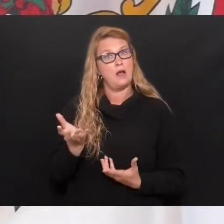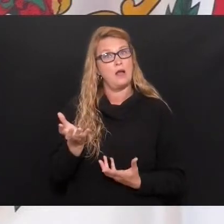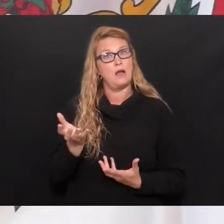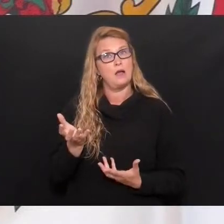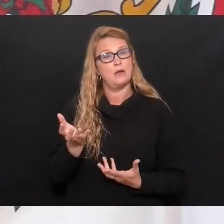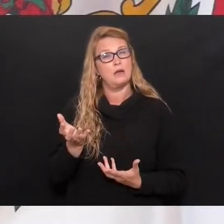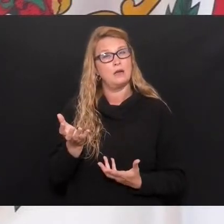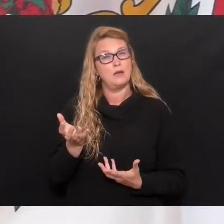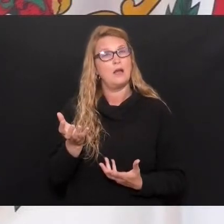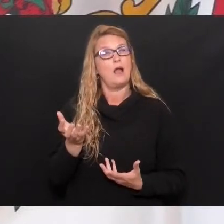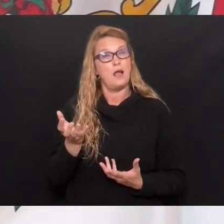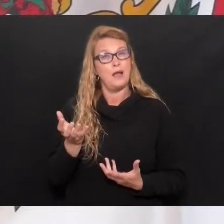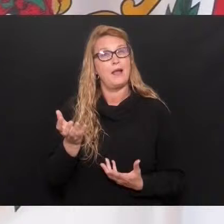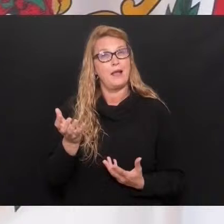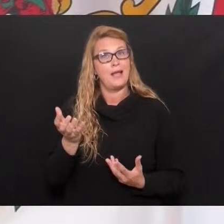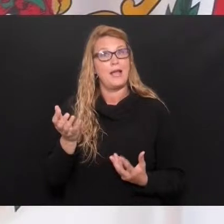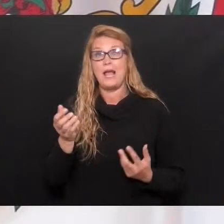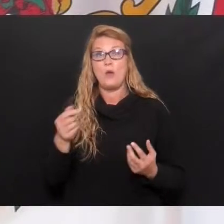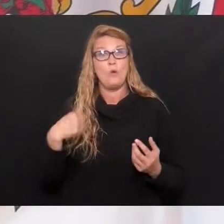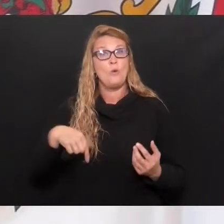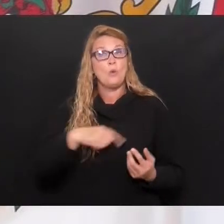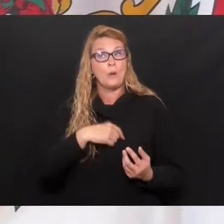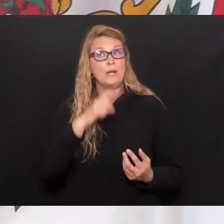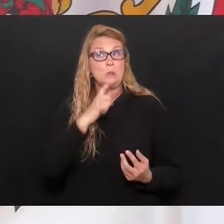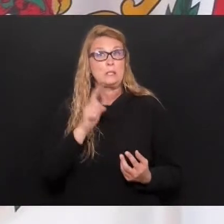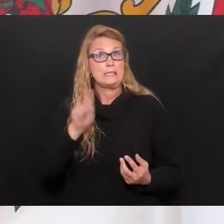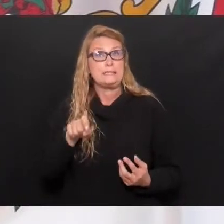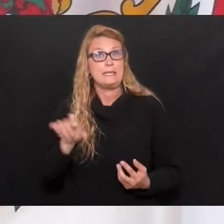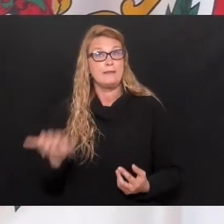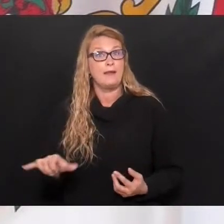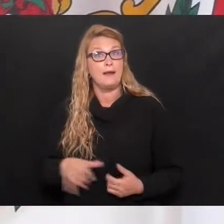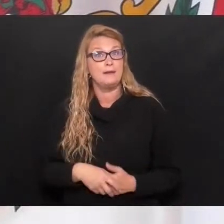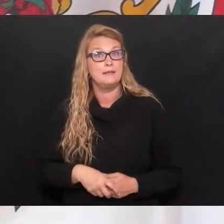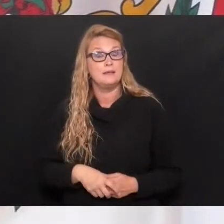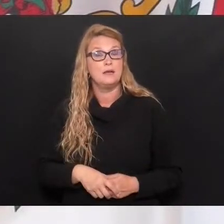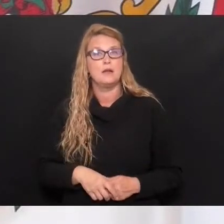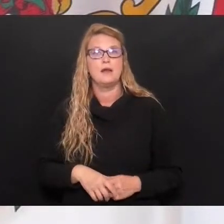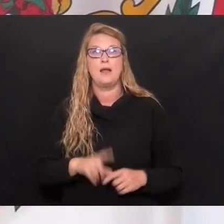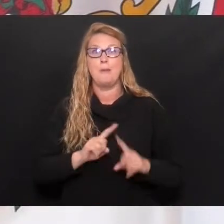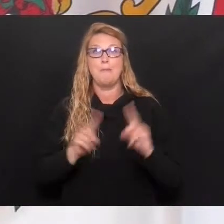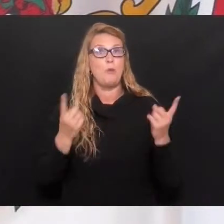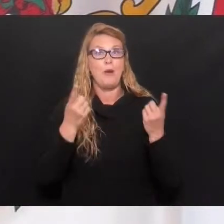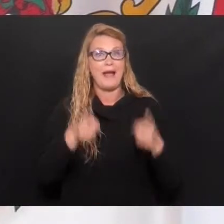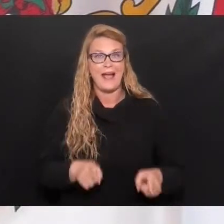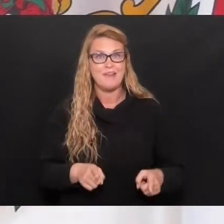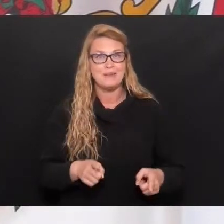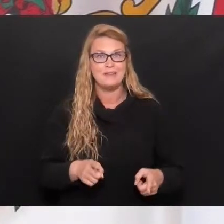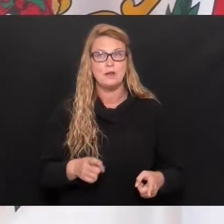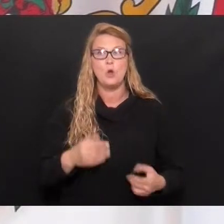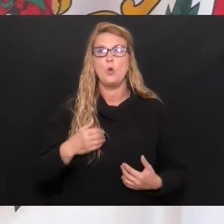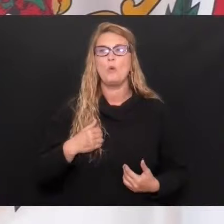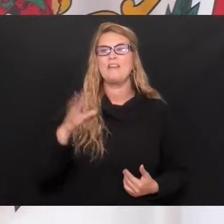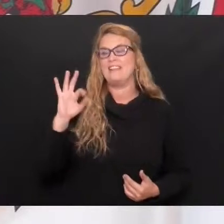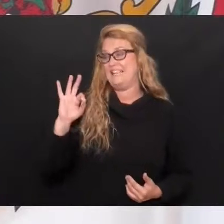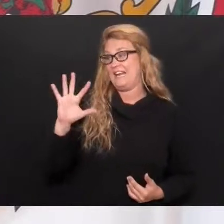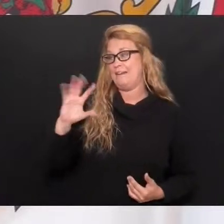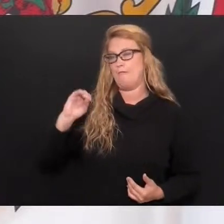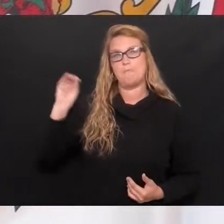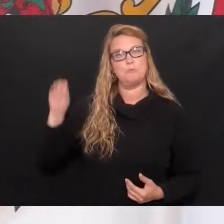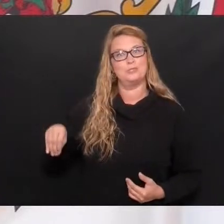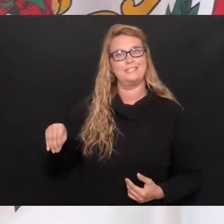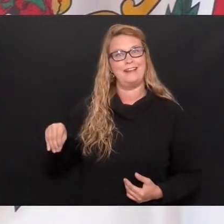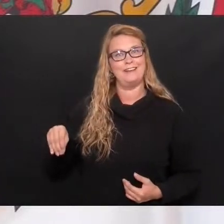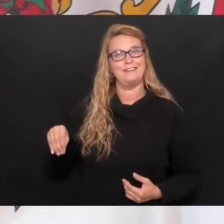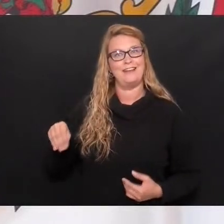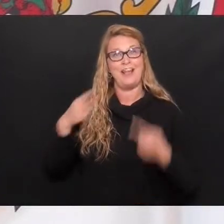have given? It would have been off the chart. But really and truly, we ended up with a 95%